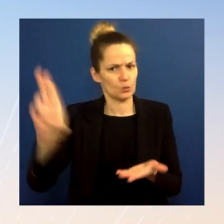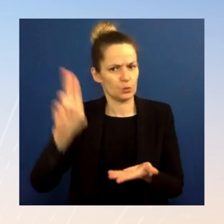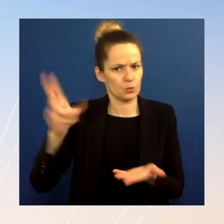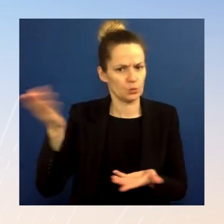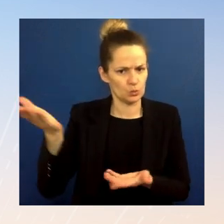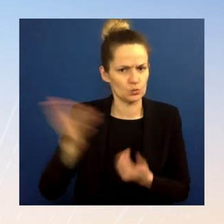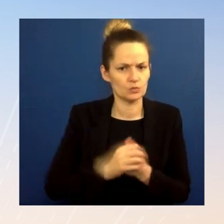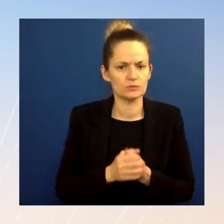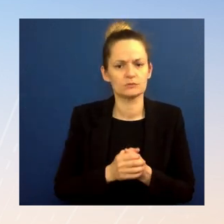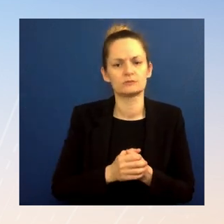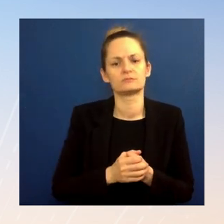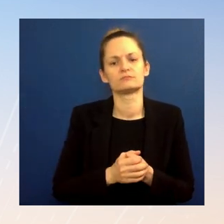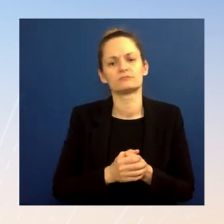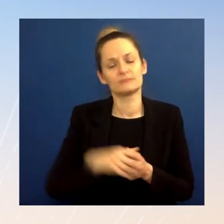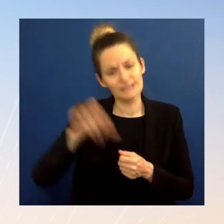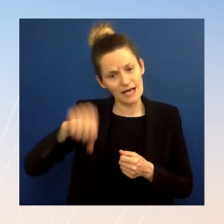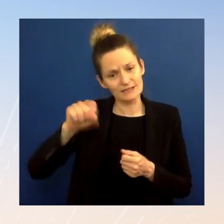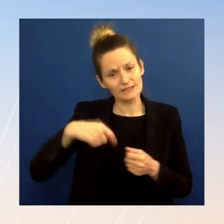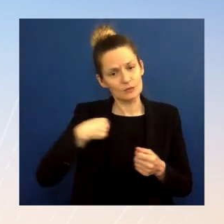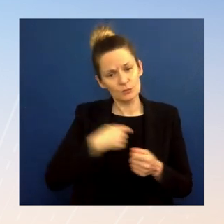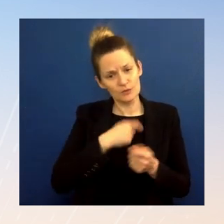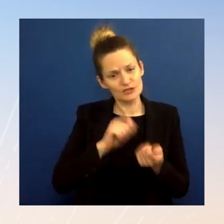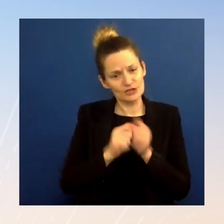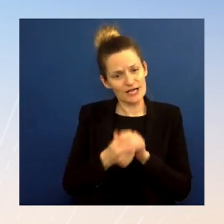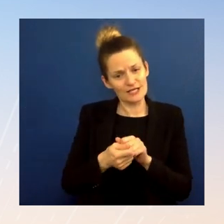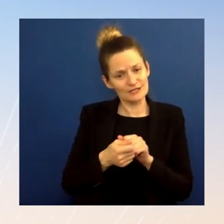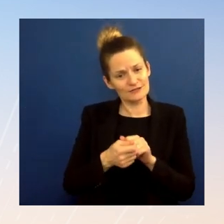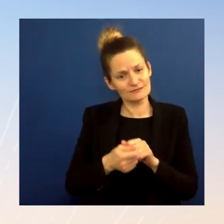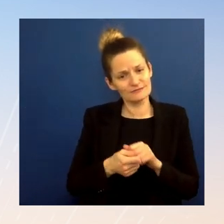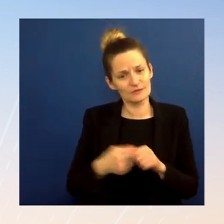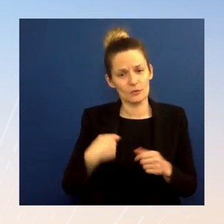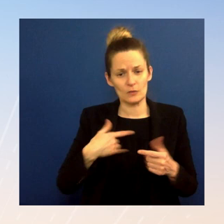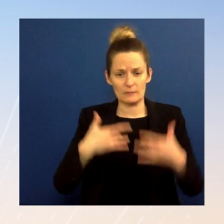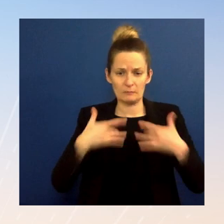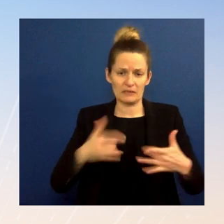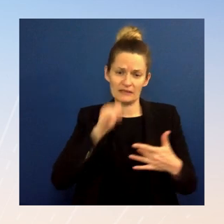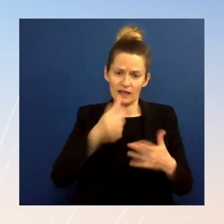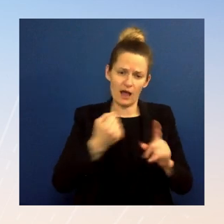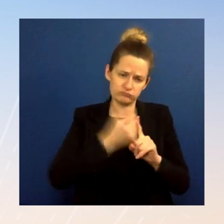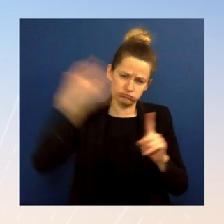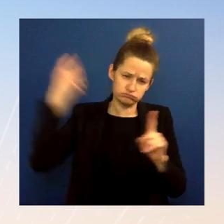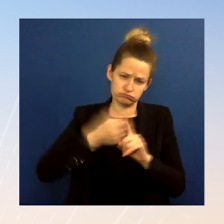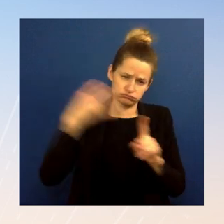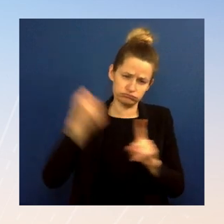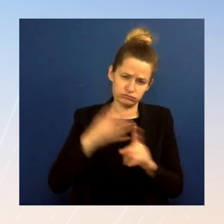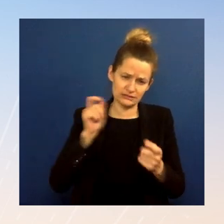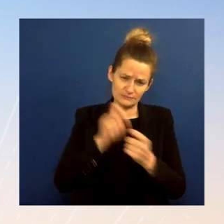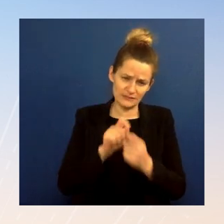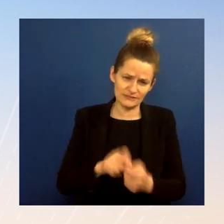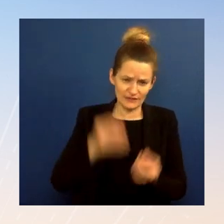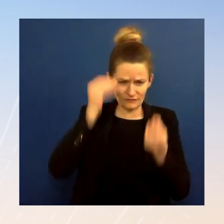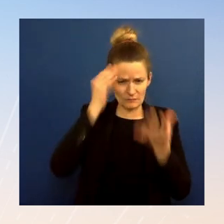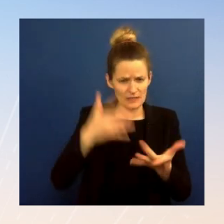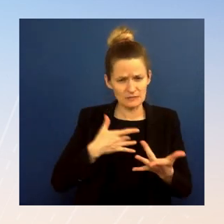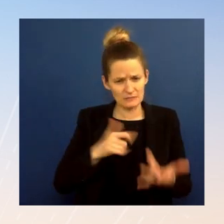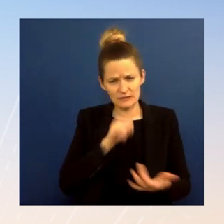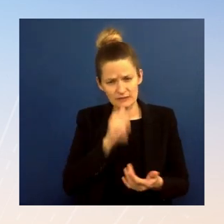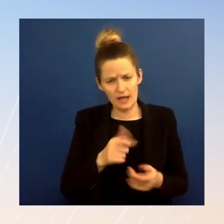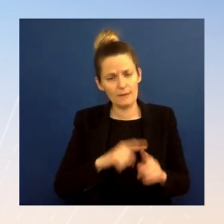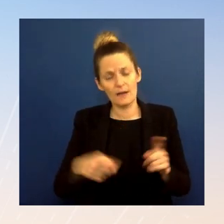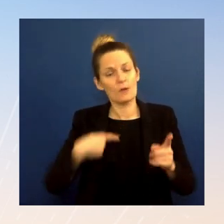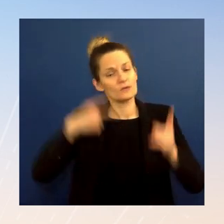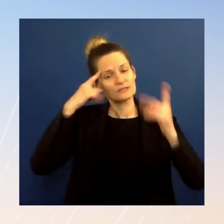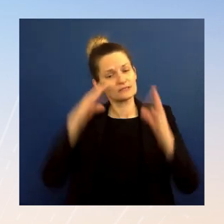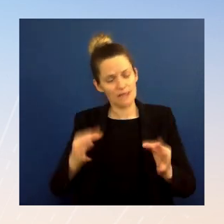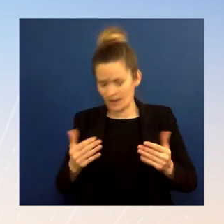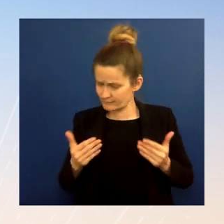to your point, outline all of those specifics publicly. But we did made a determination to do that because we felt it was important